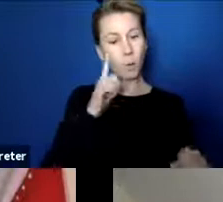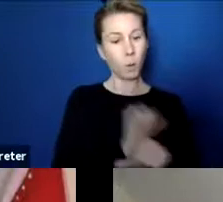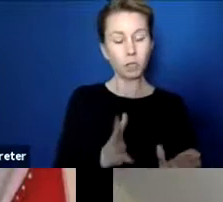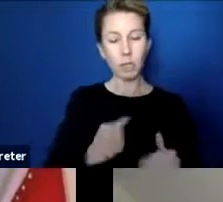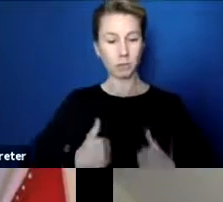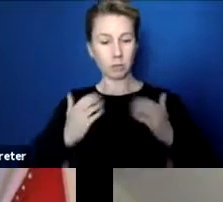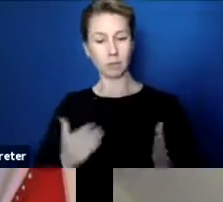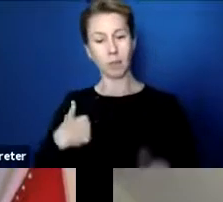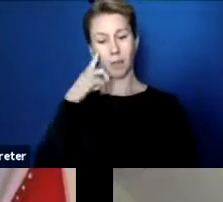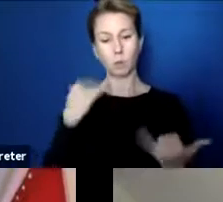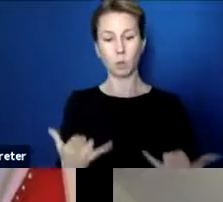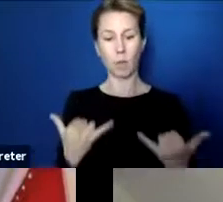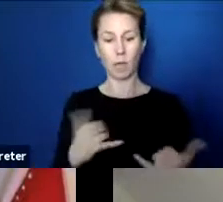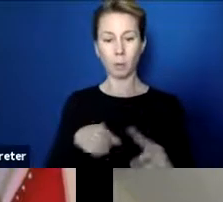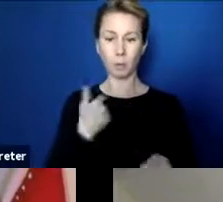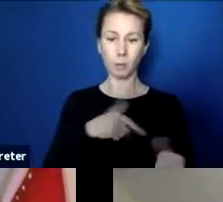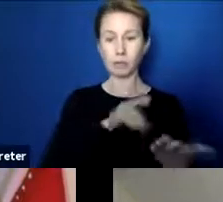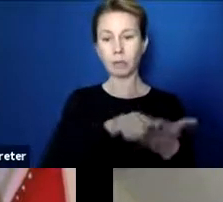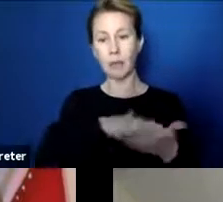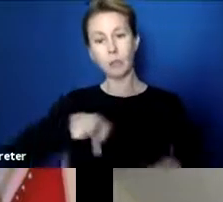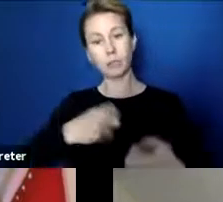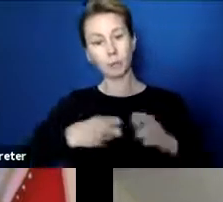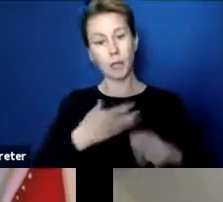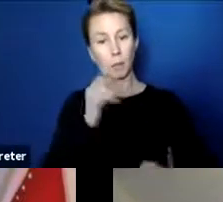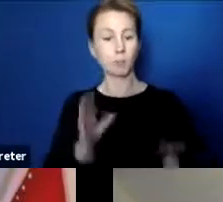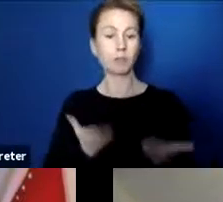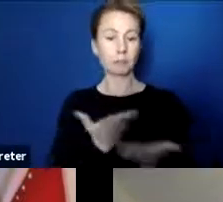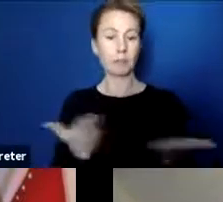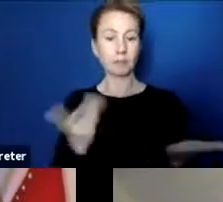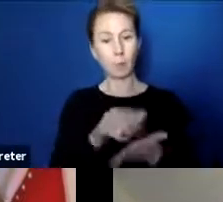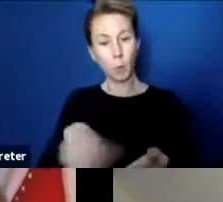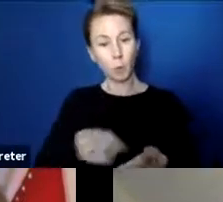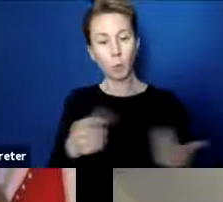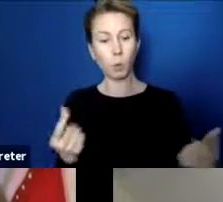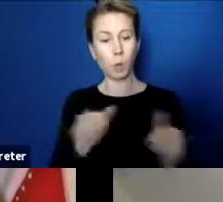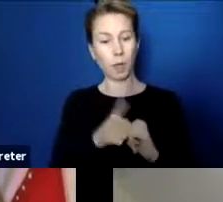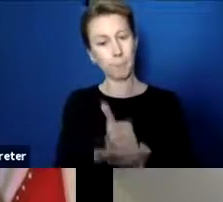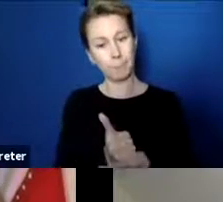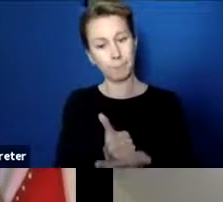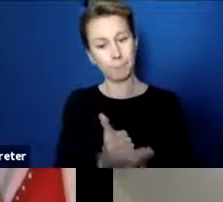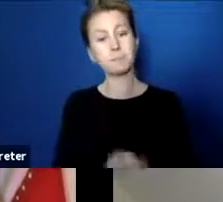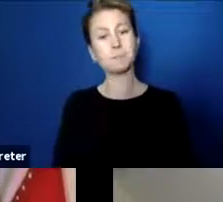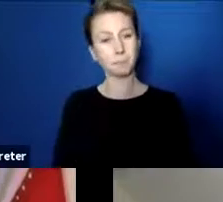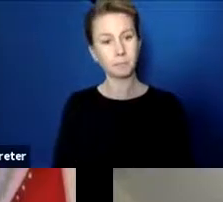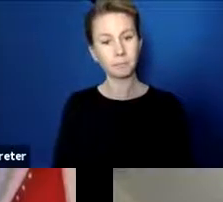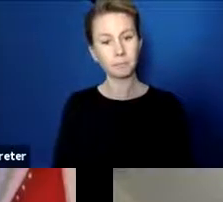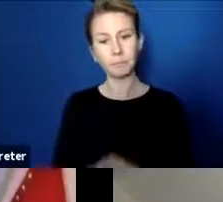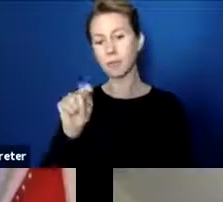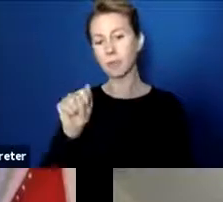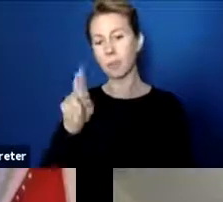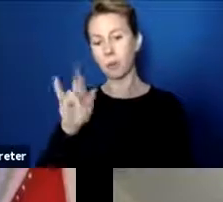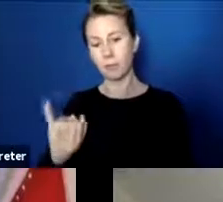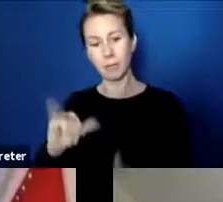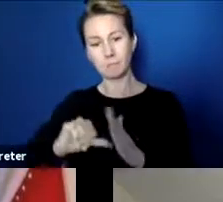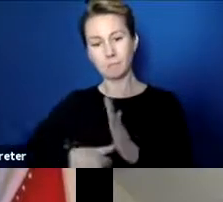low-income communities, communities of color, especially Black communities and Latinx communities, are the same people who are dying inside the facilities, both